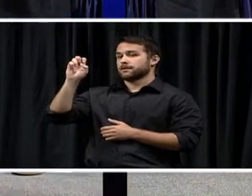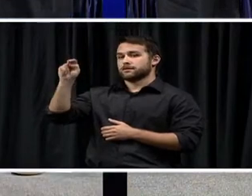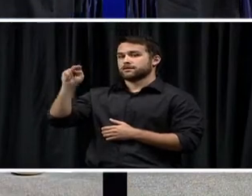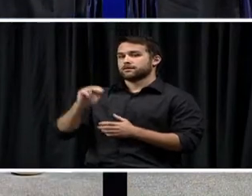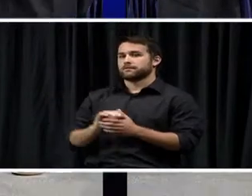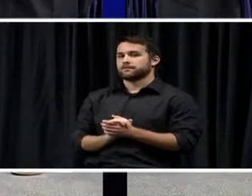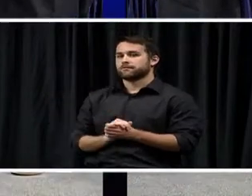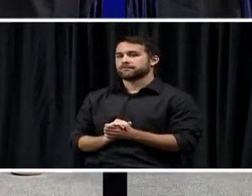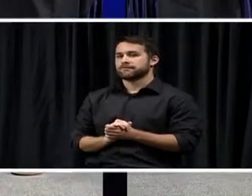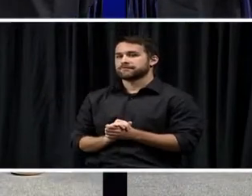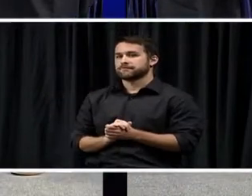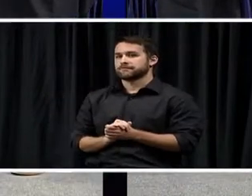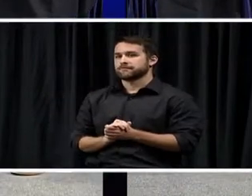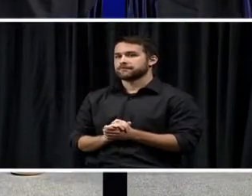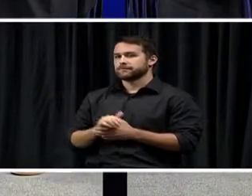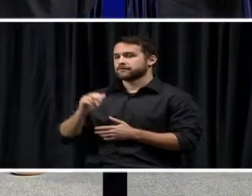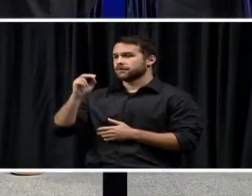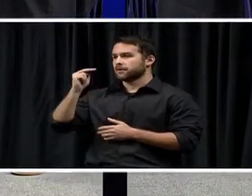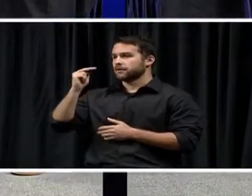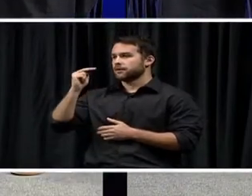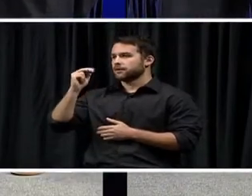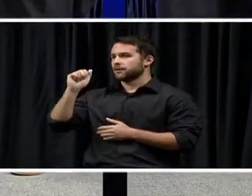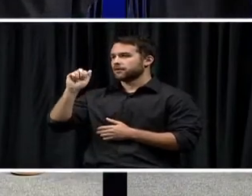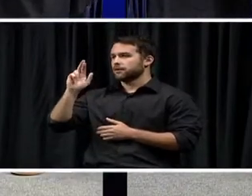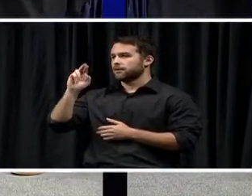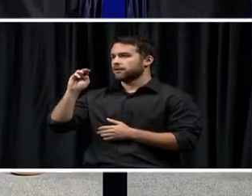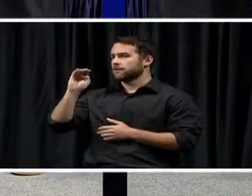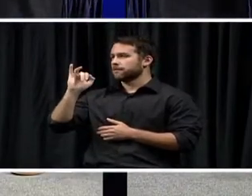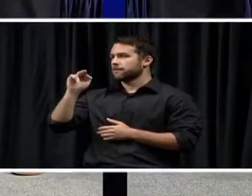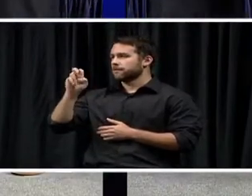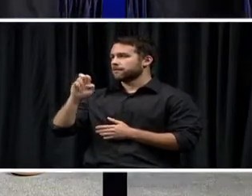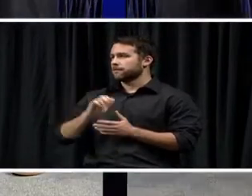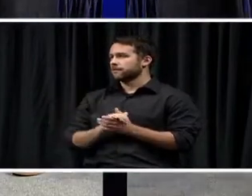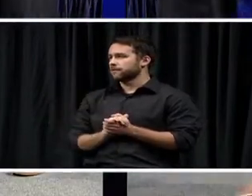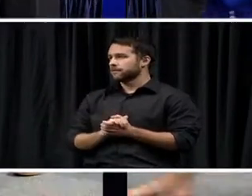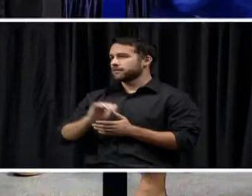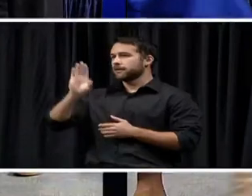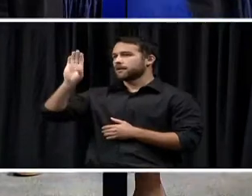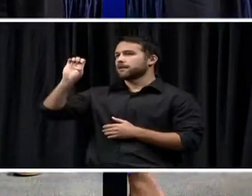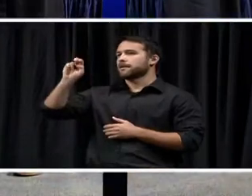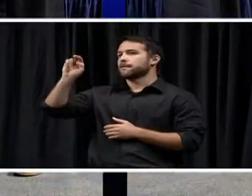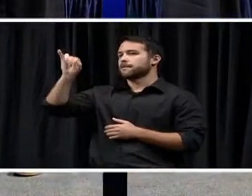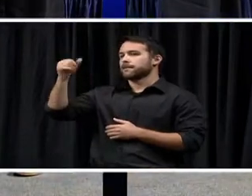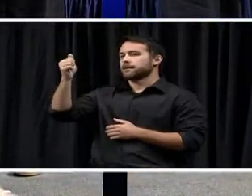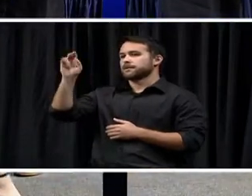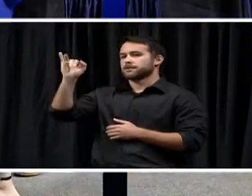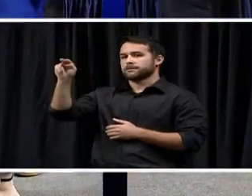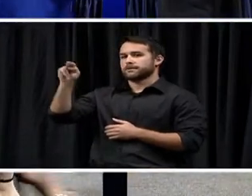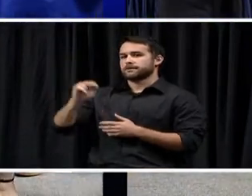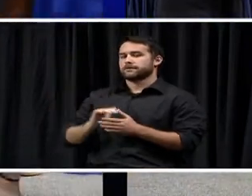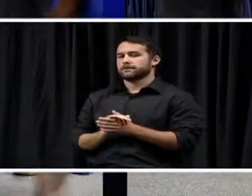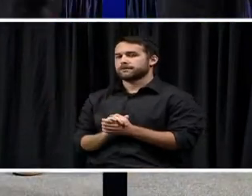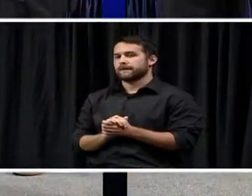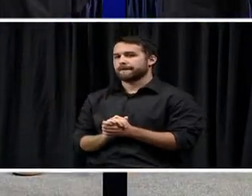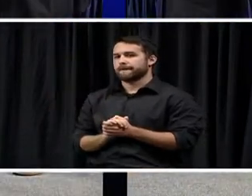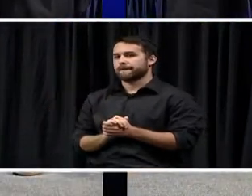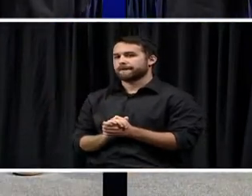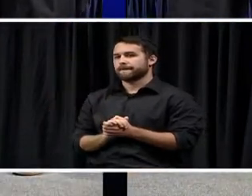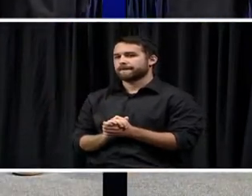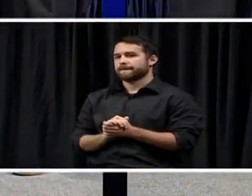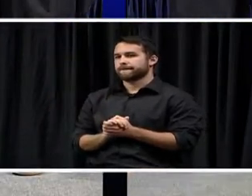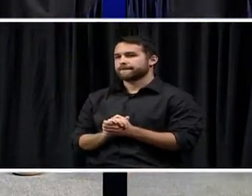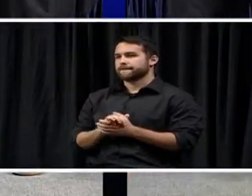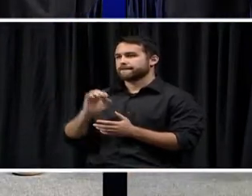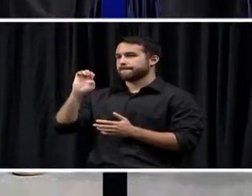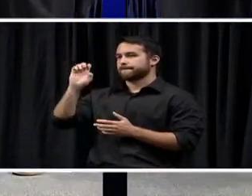Huckel. Narmeen Amir Ibrahim. Benjamin Riley Hunter. Zawadi